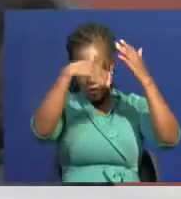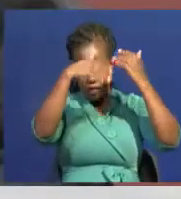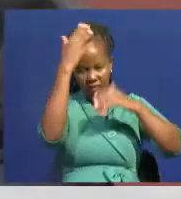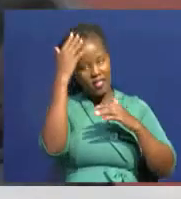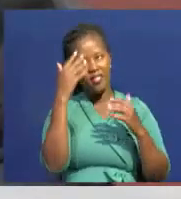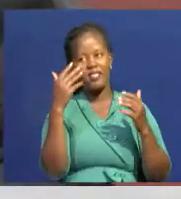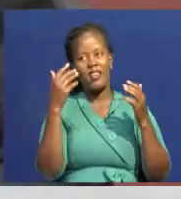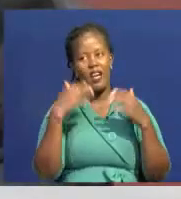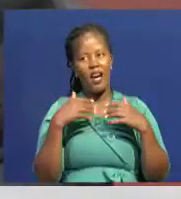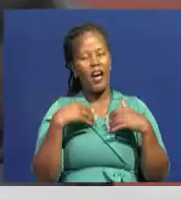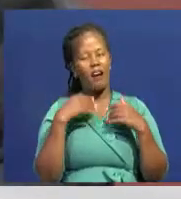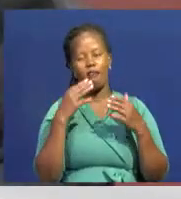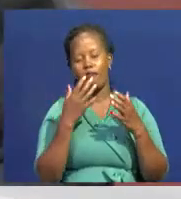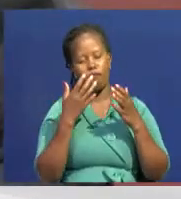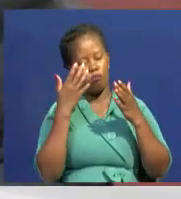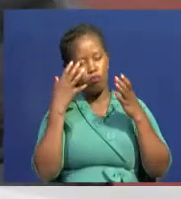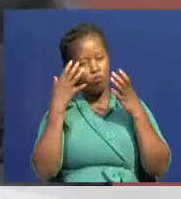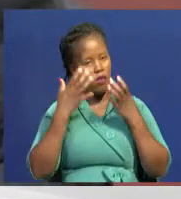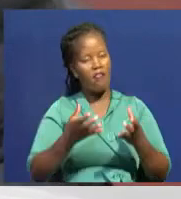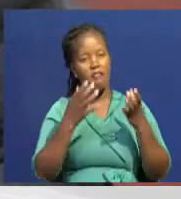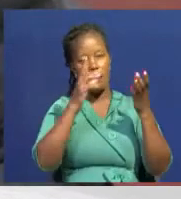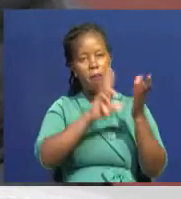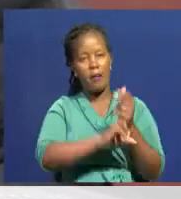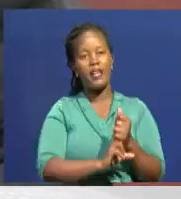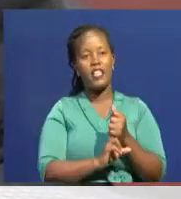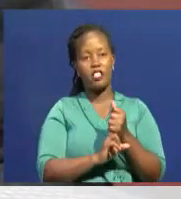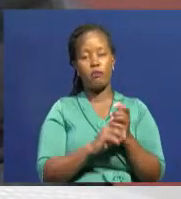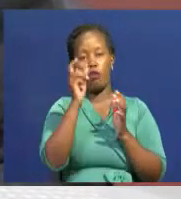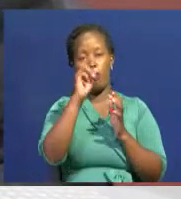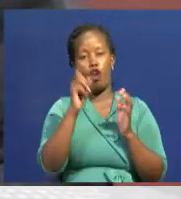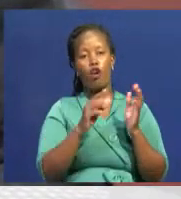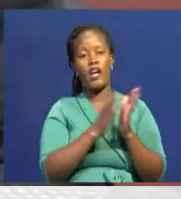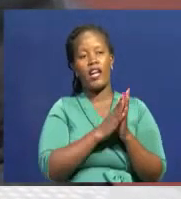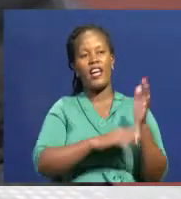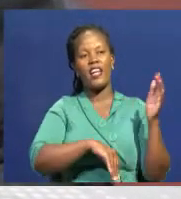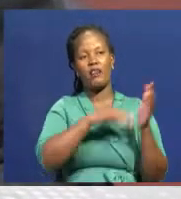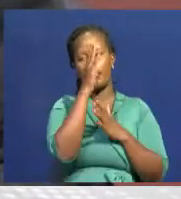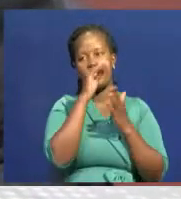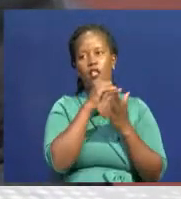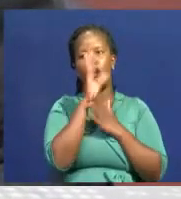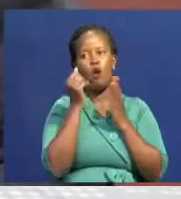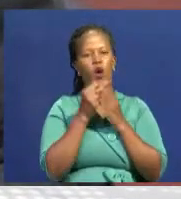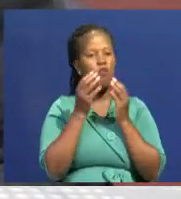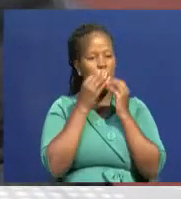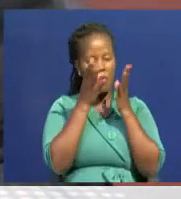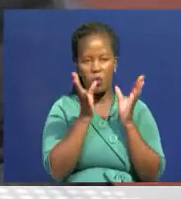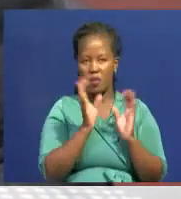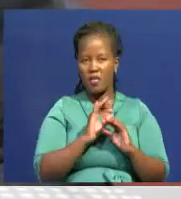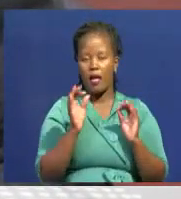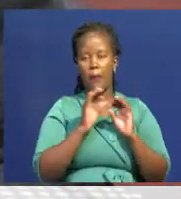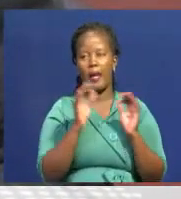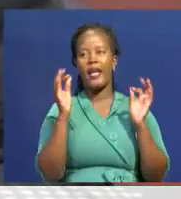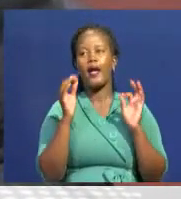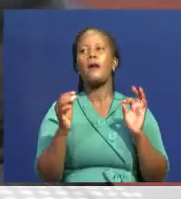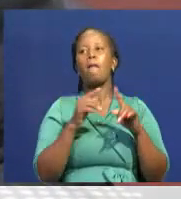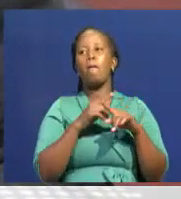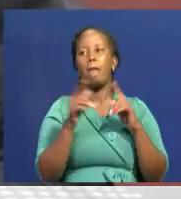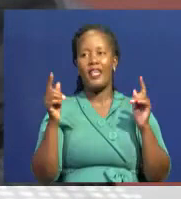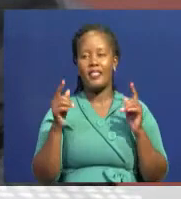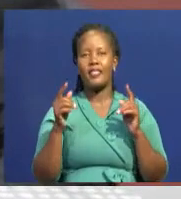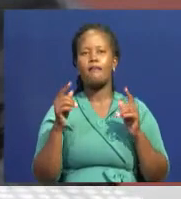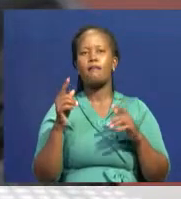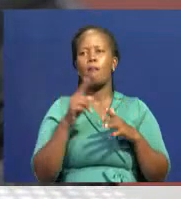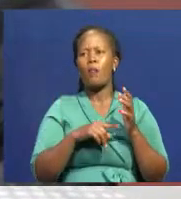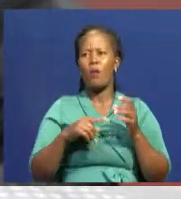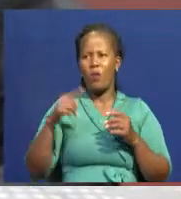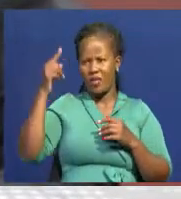in terms of partnerships, both locally and internationally. Exactly. We don't have all the details, and we don't want to be scrappy about it. What came to my